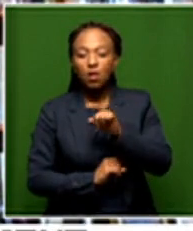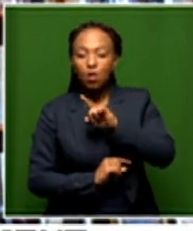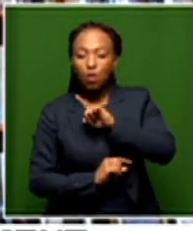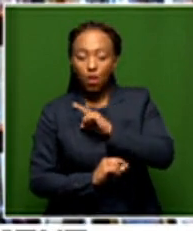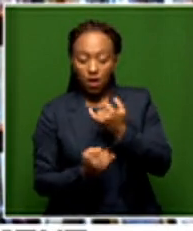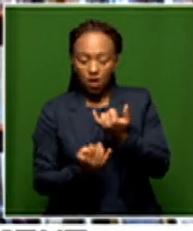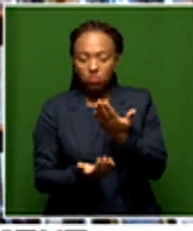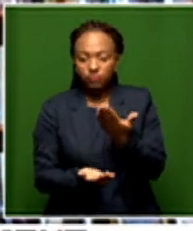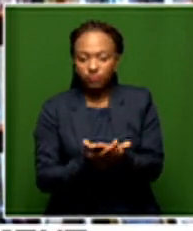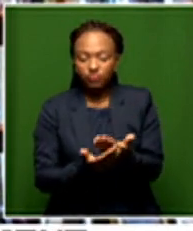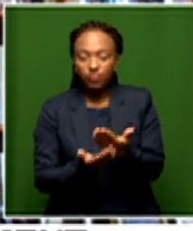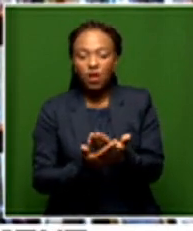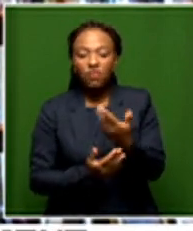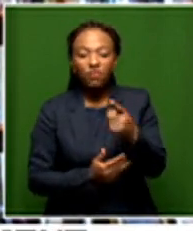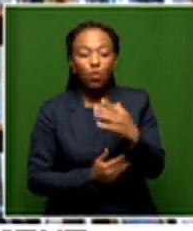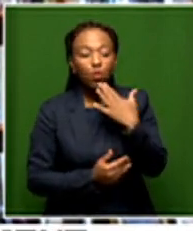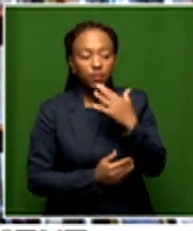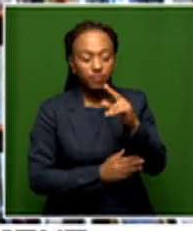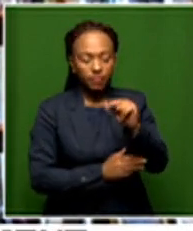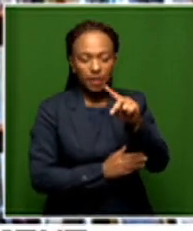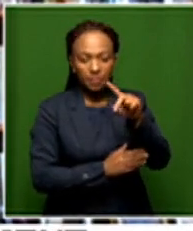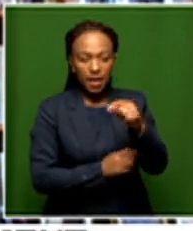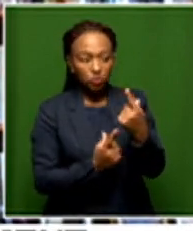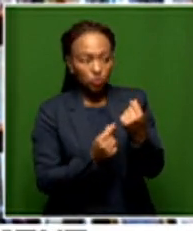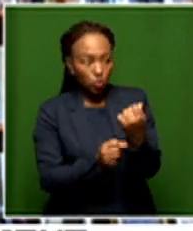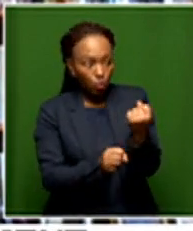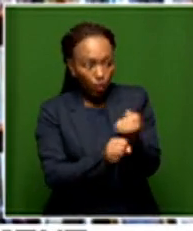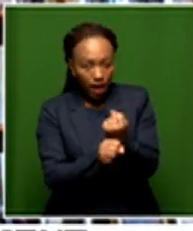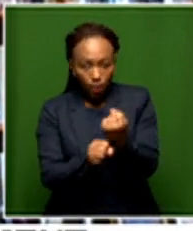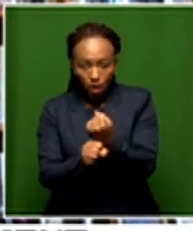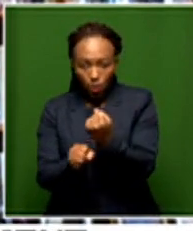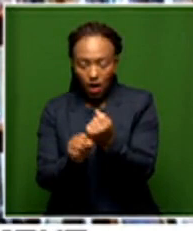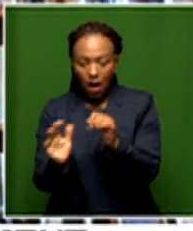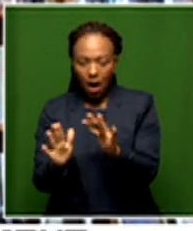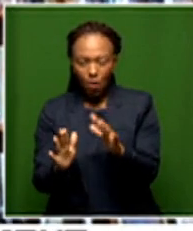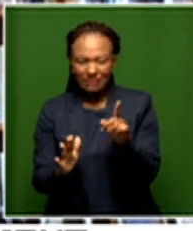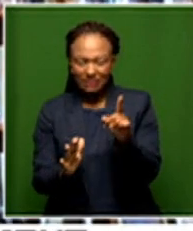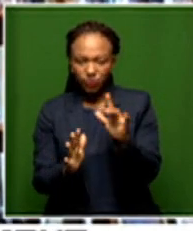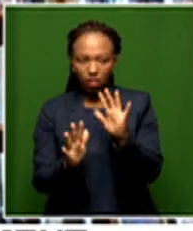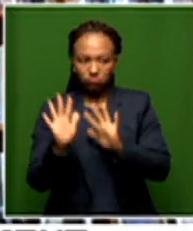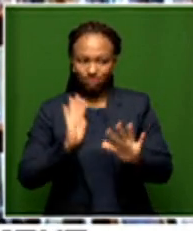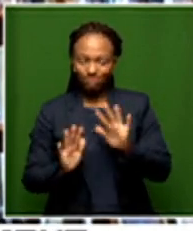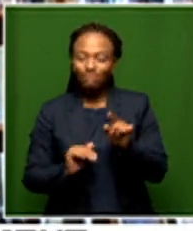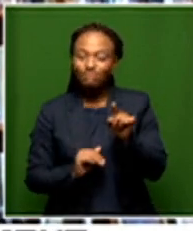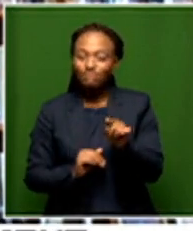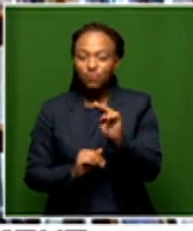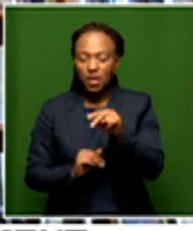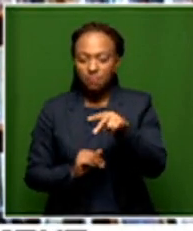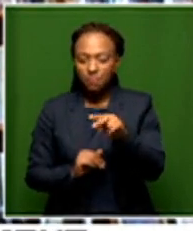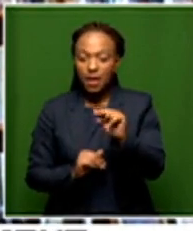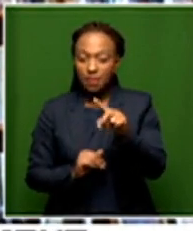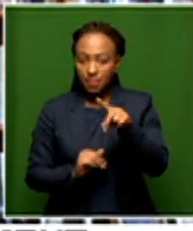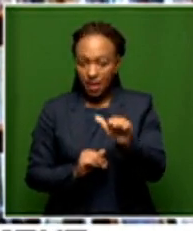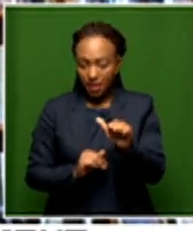the ability of NPA to do its work. And what concerns me most about the reporting